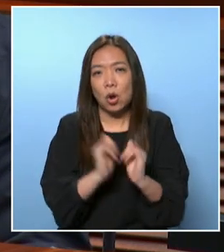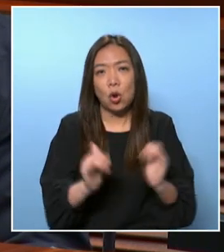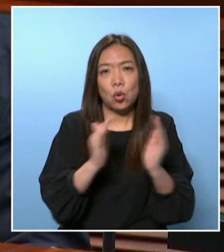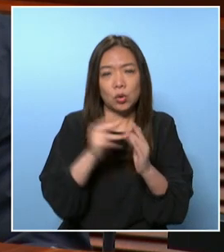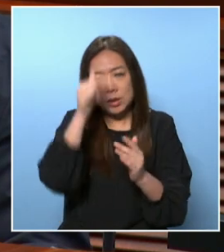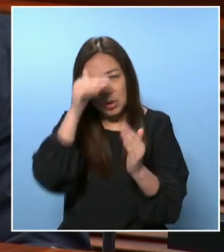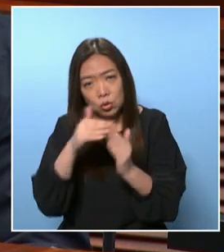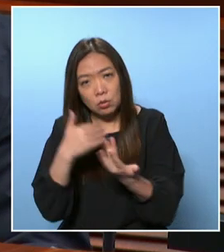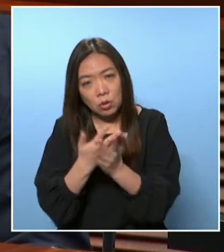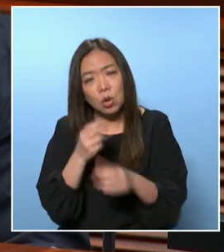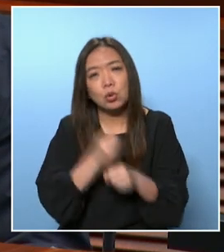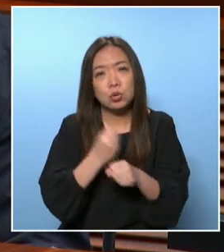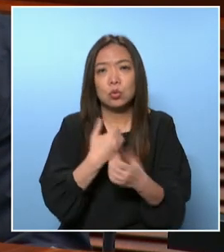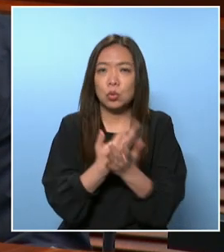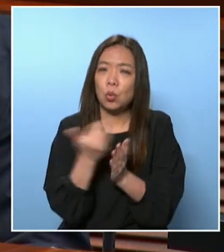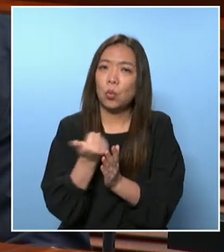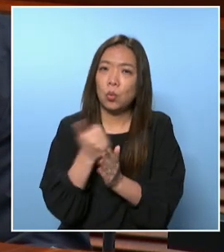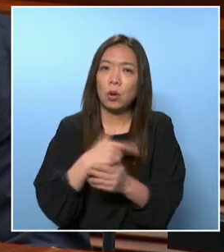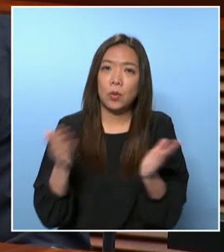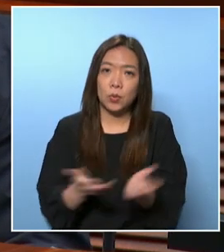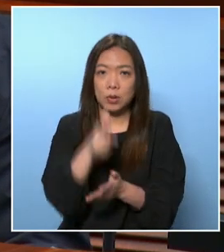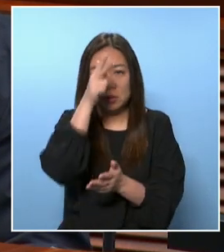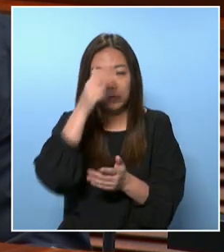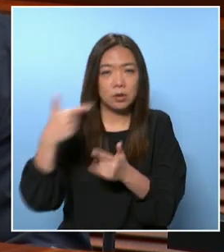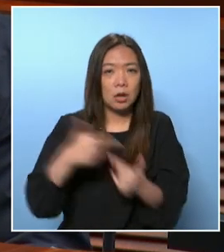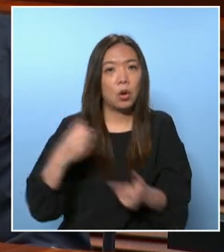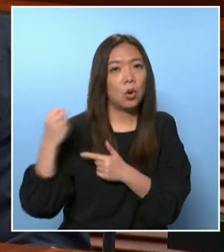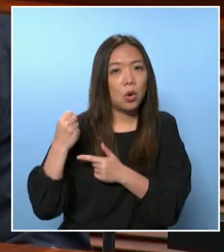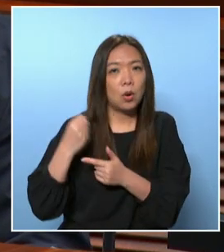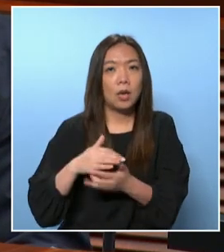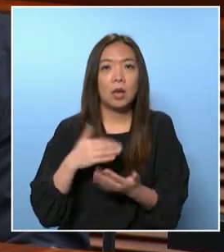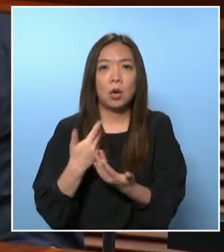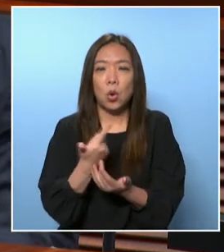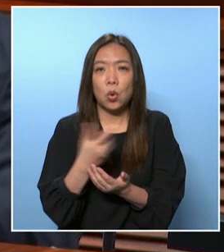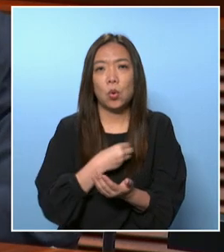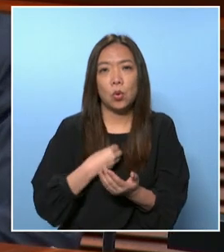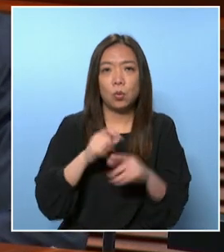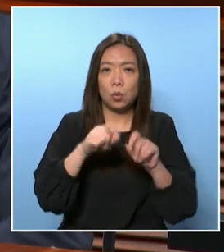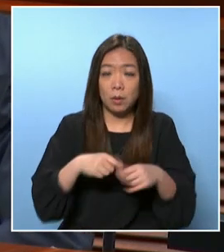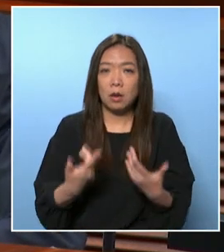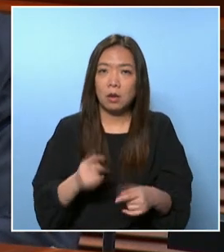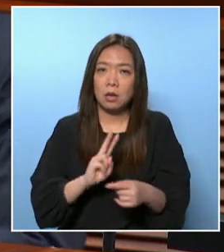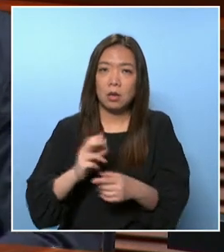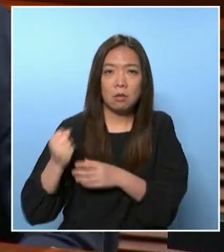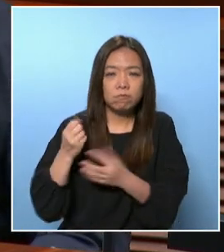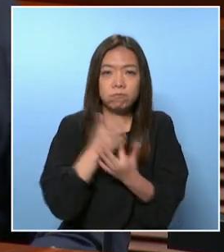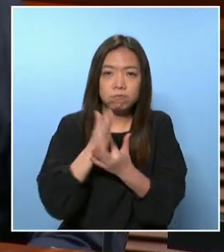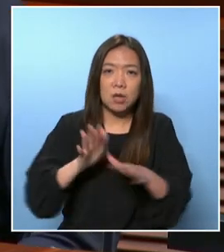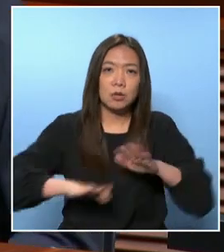the care homes and hospital and so on. I hope that the government will continue with its efforts. This